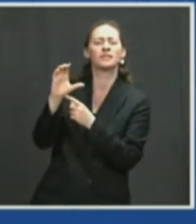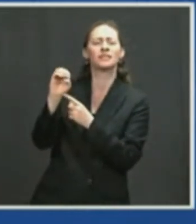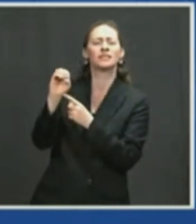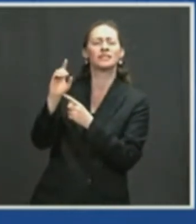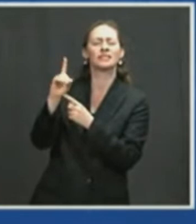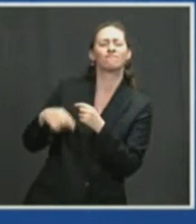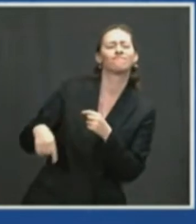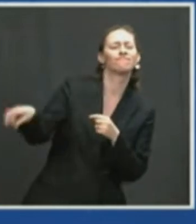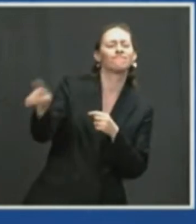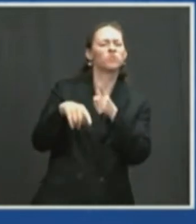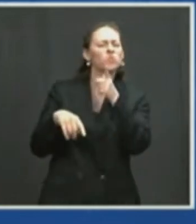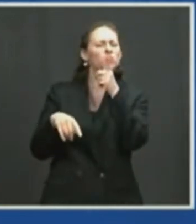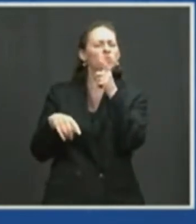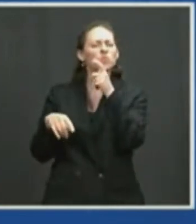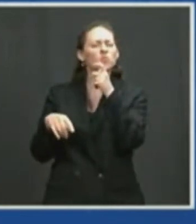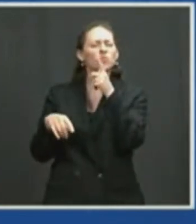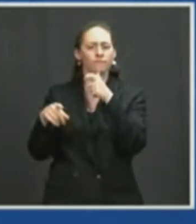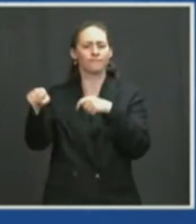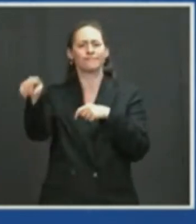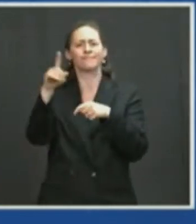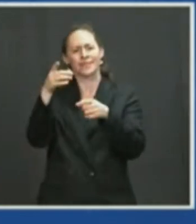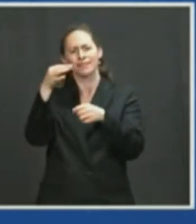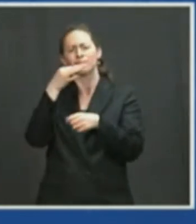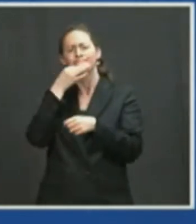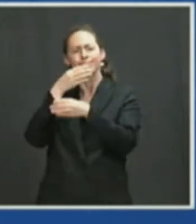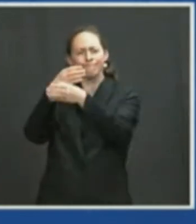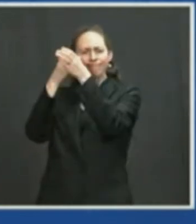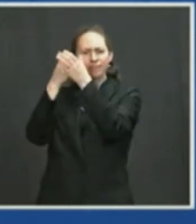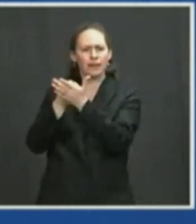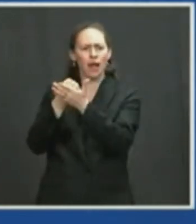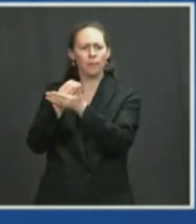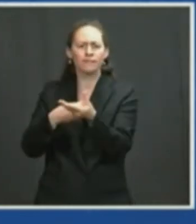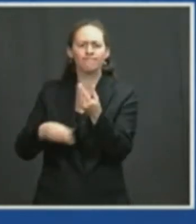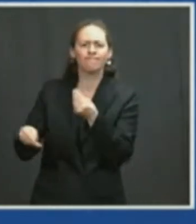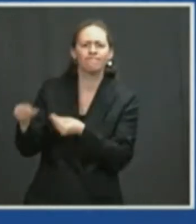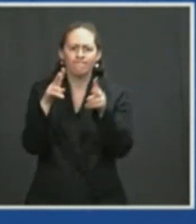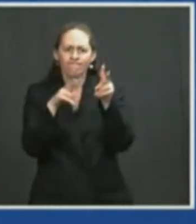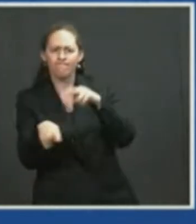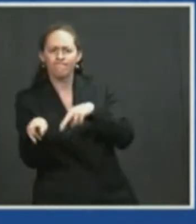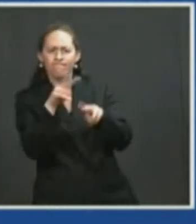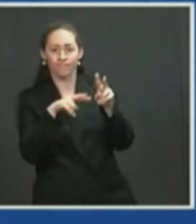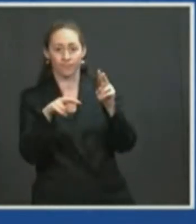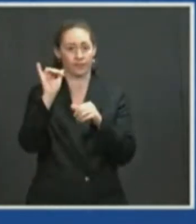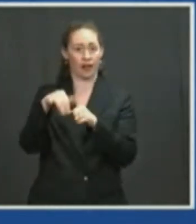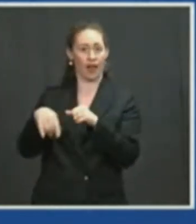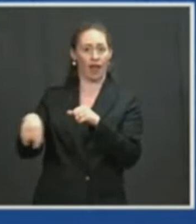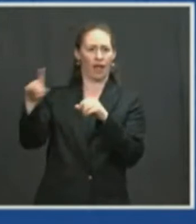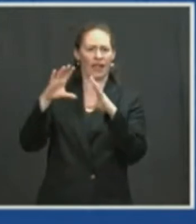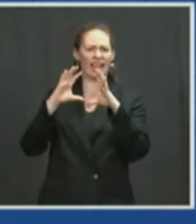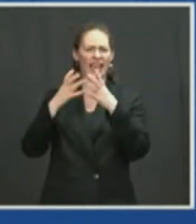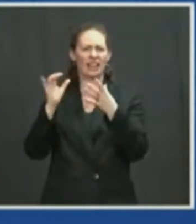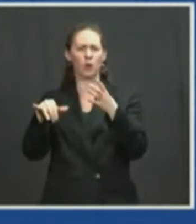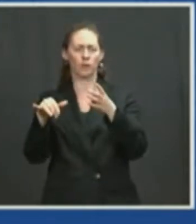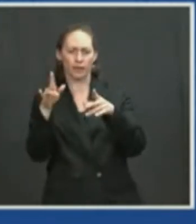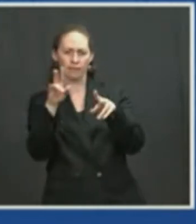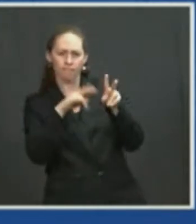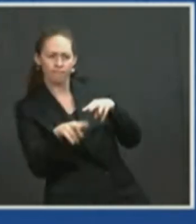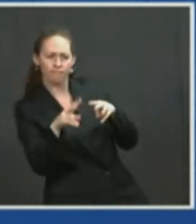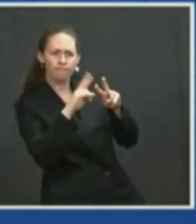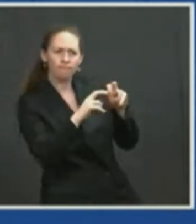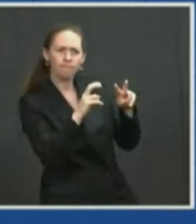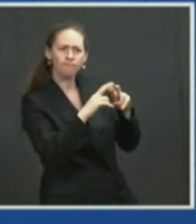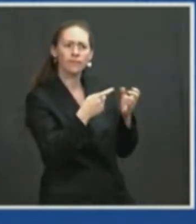world's largest economies in its membership, and has been one of the leading bodies analyzing economic growth worldwide and individual